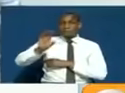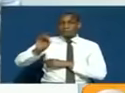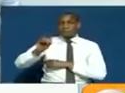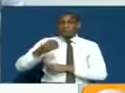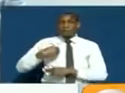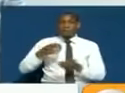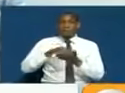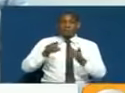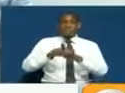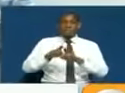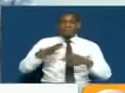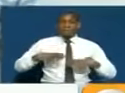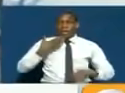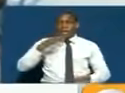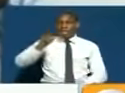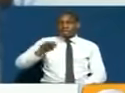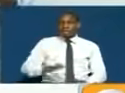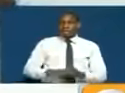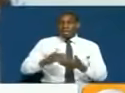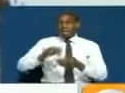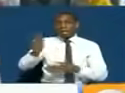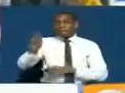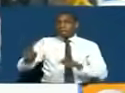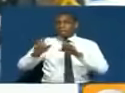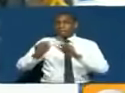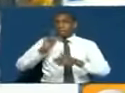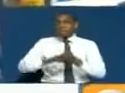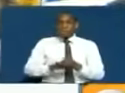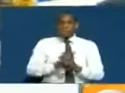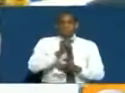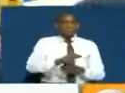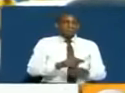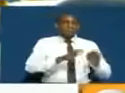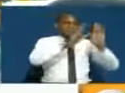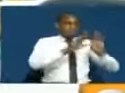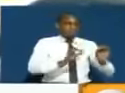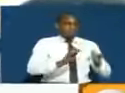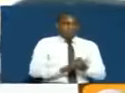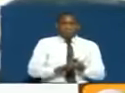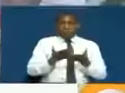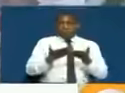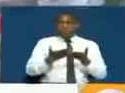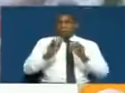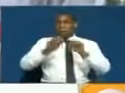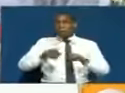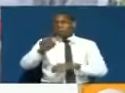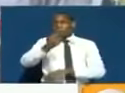kupata cheo kama hiyo? Alafu mtu anakuja kusema ati mtu ya mkono. Hiyo